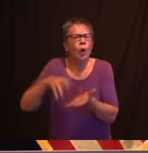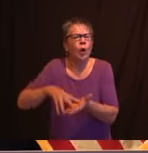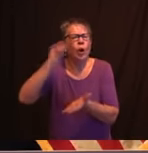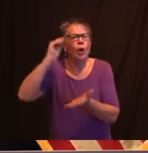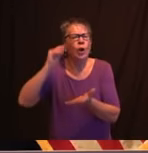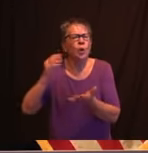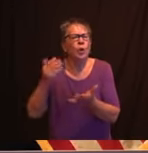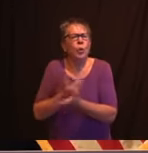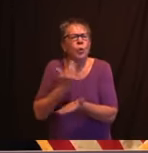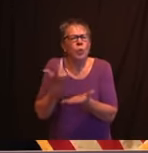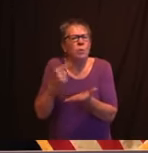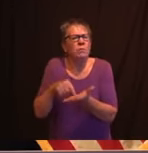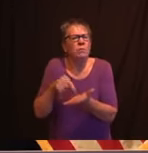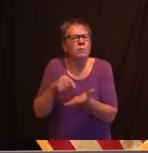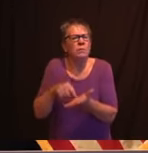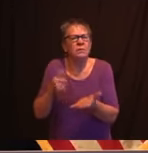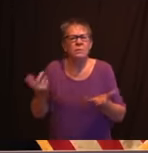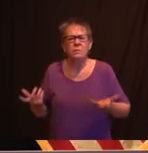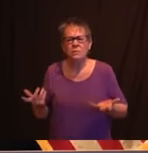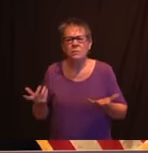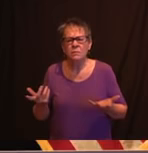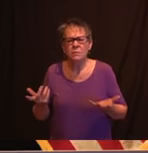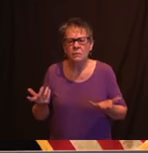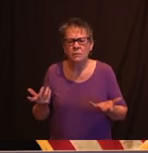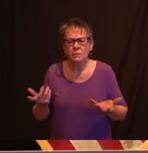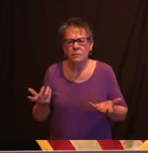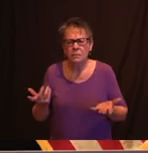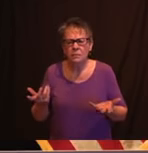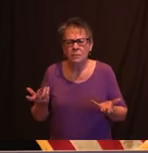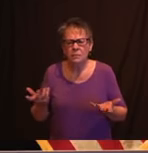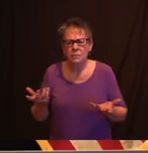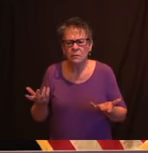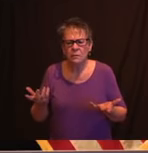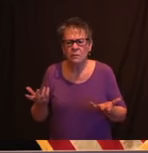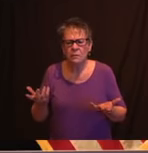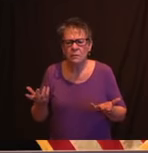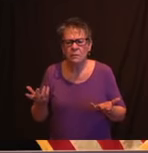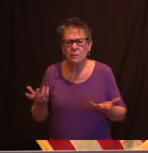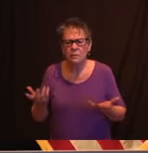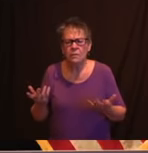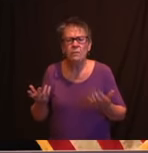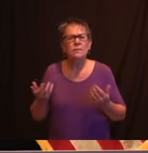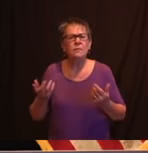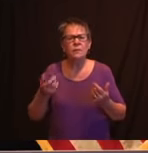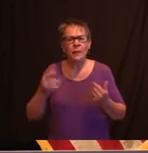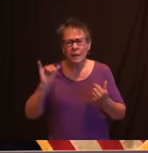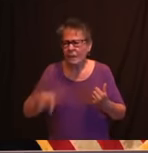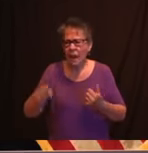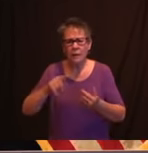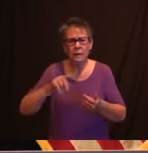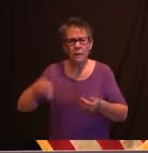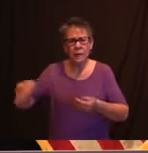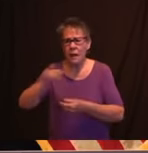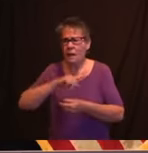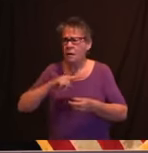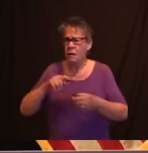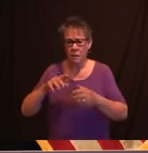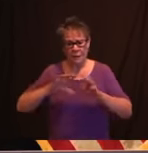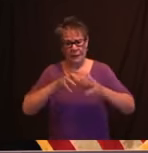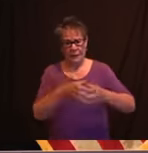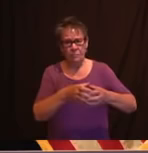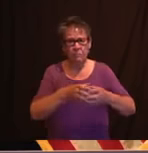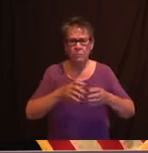phone interviews with stakeholders. Did the consultants interview any actual residents or families of residents? Thank you. Thank